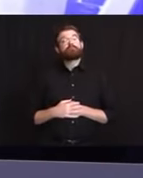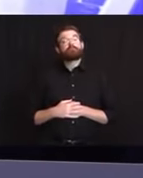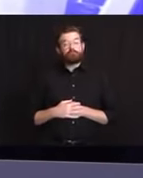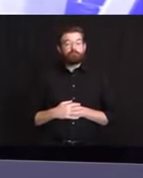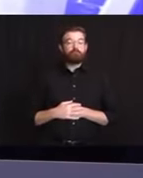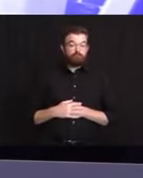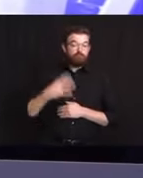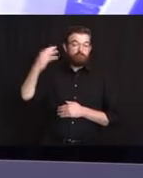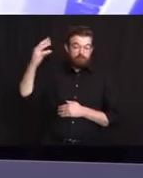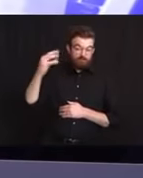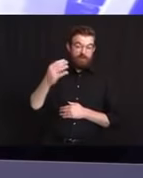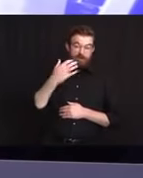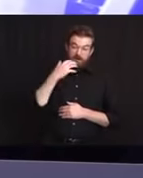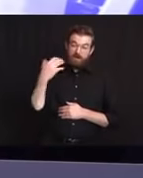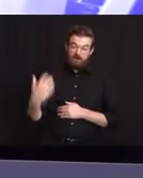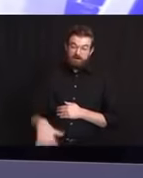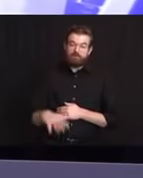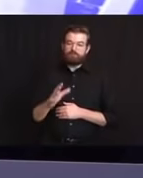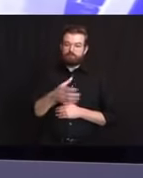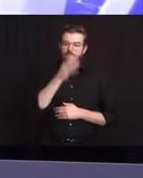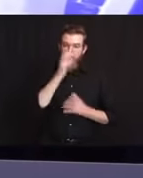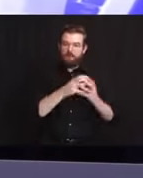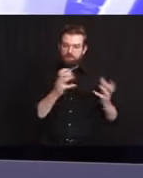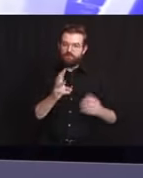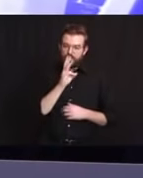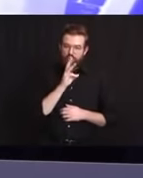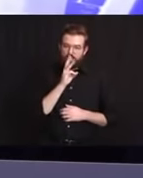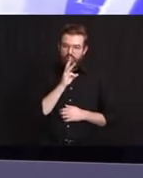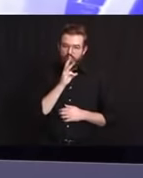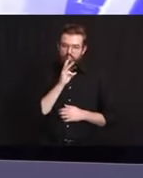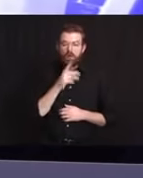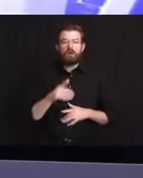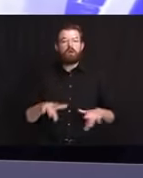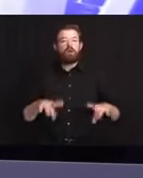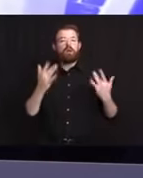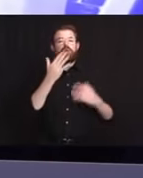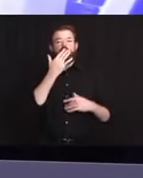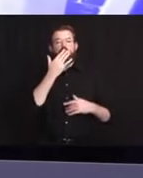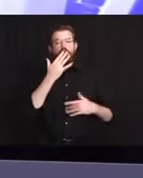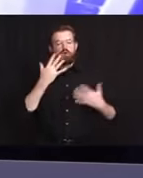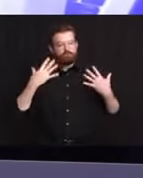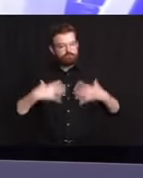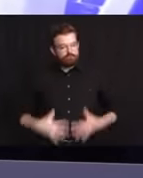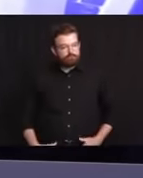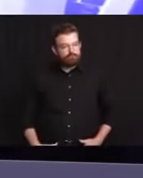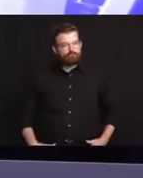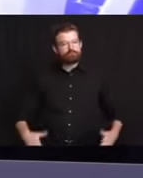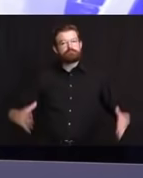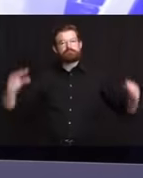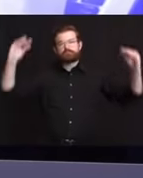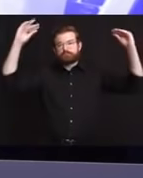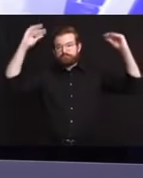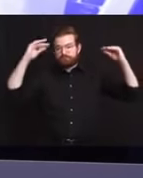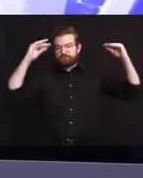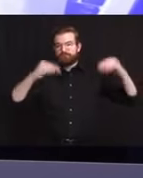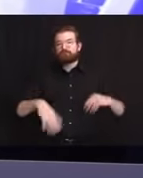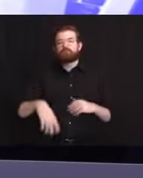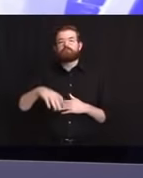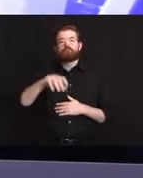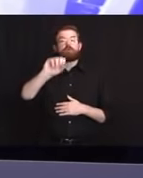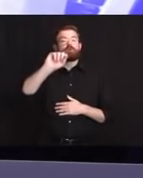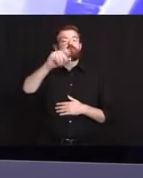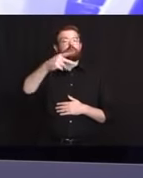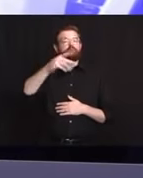of water, wear loose or light-colored clothing, wear a hat when outdoors, use sunscreen with SPF 15 or